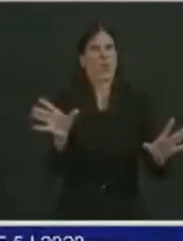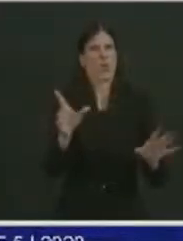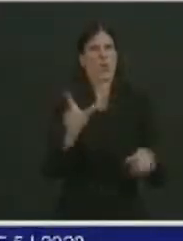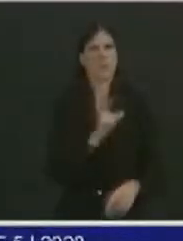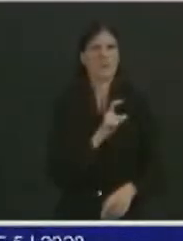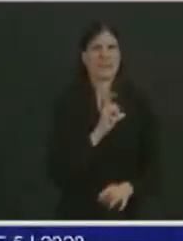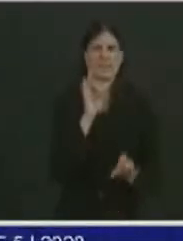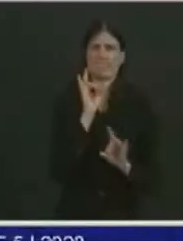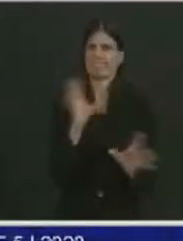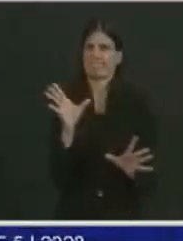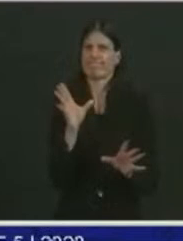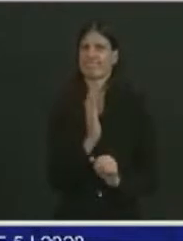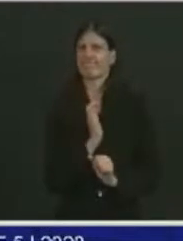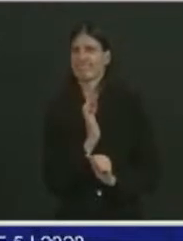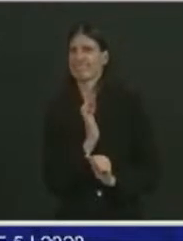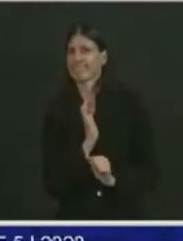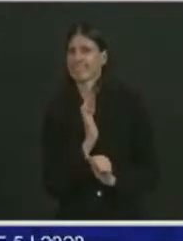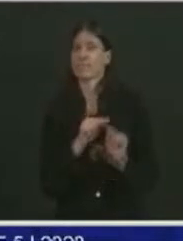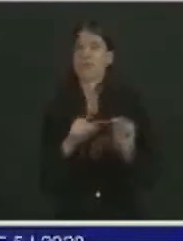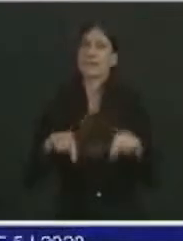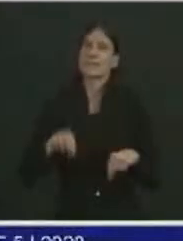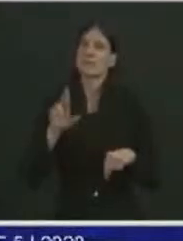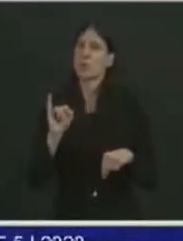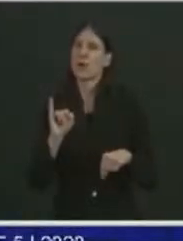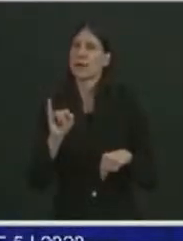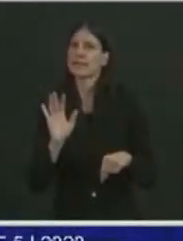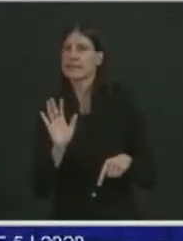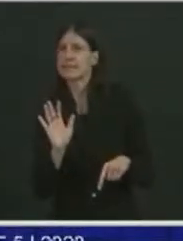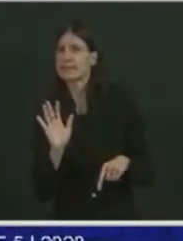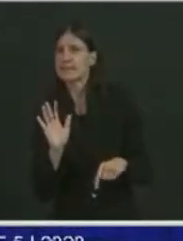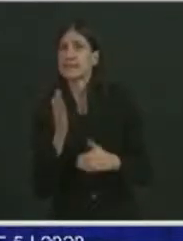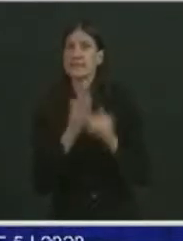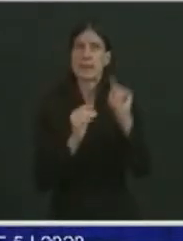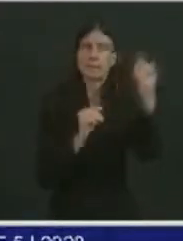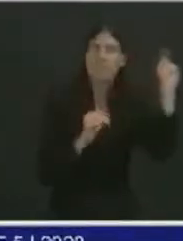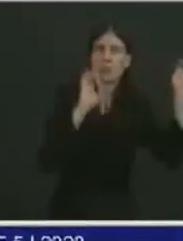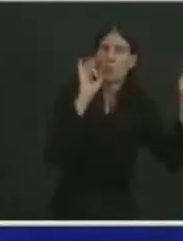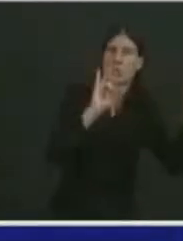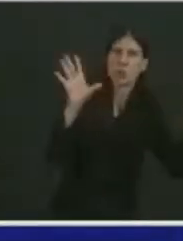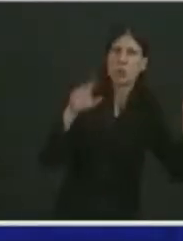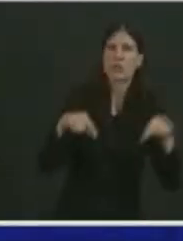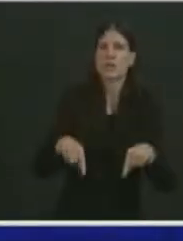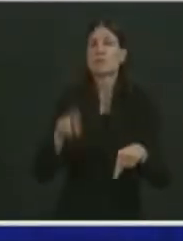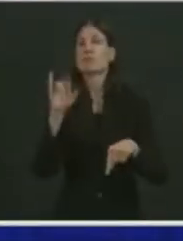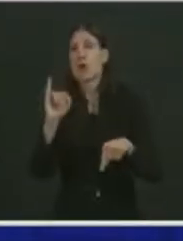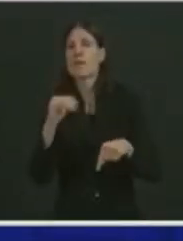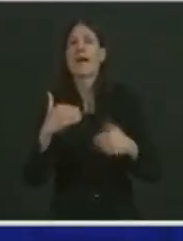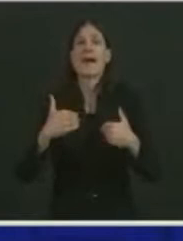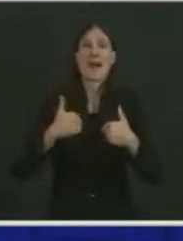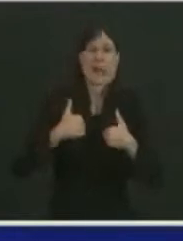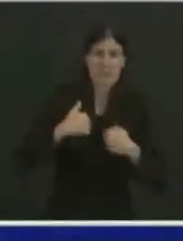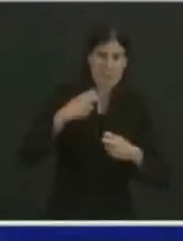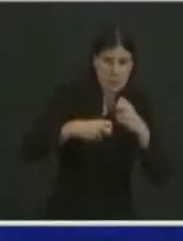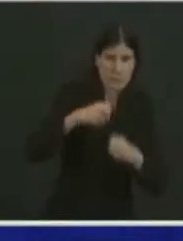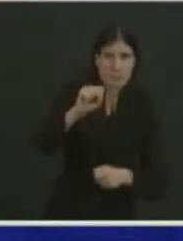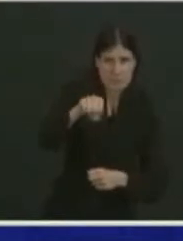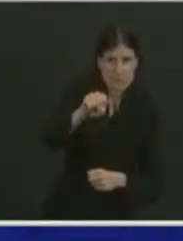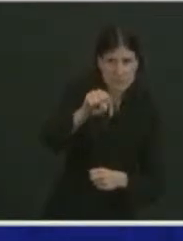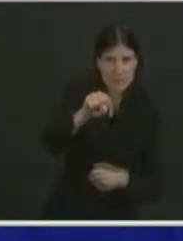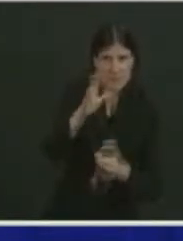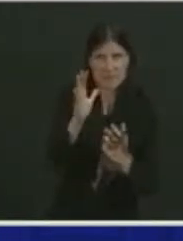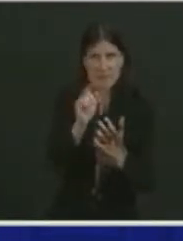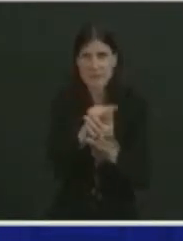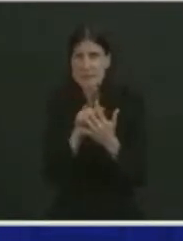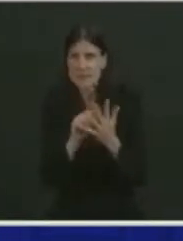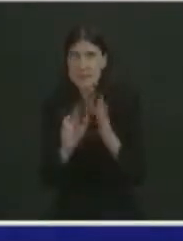country where there are bigger problems. There are bigger problems. in Providence, I can speak to the Rhode Island State